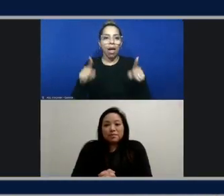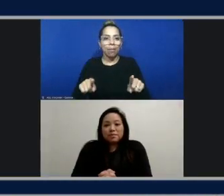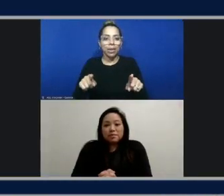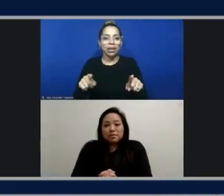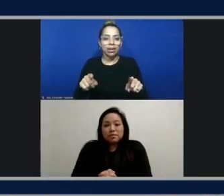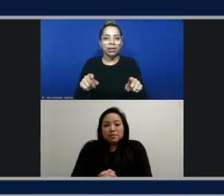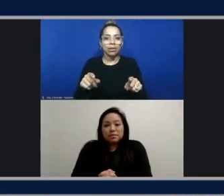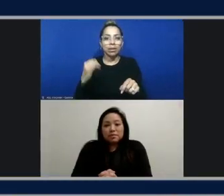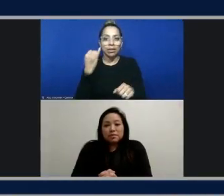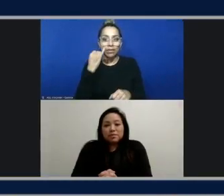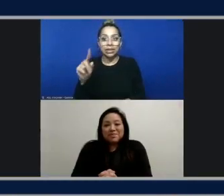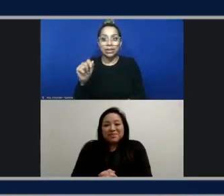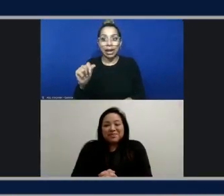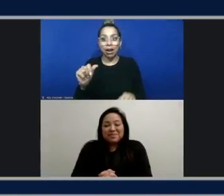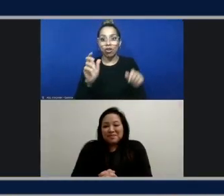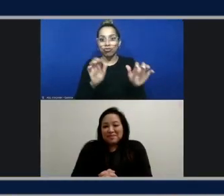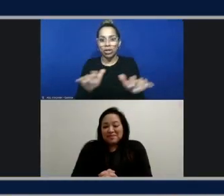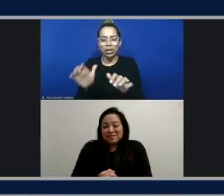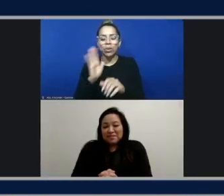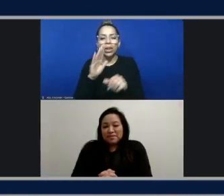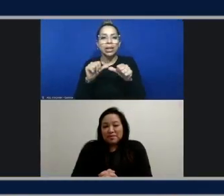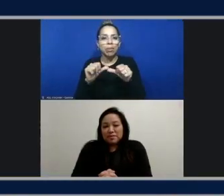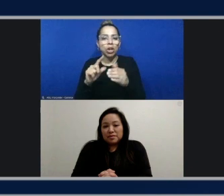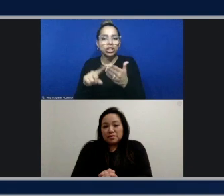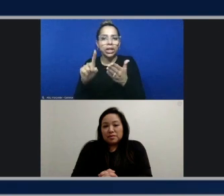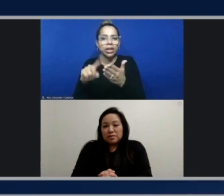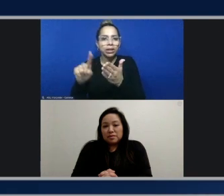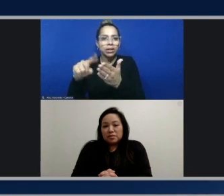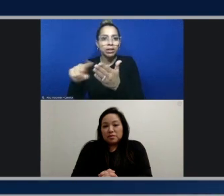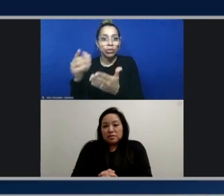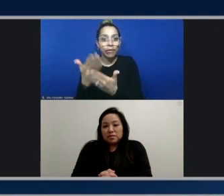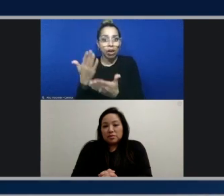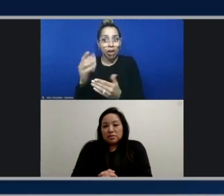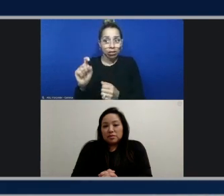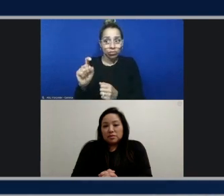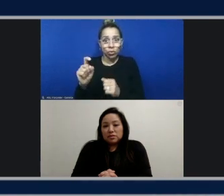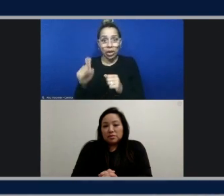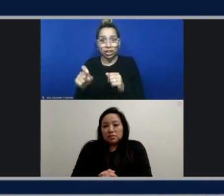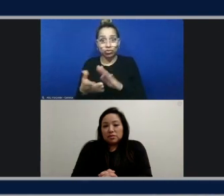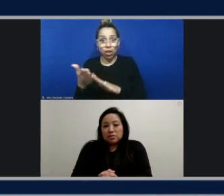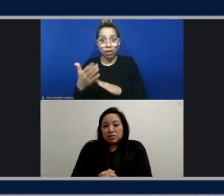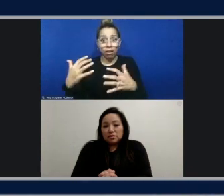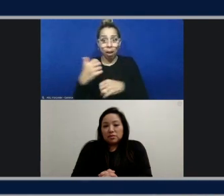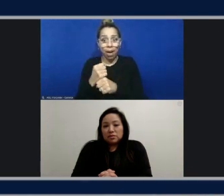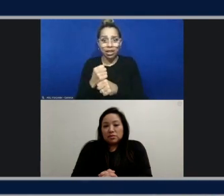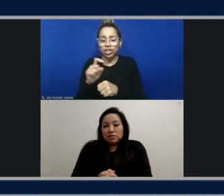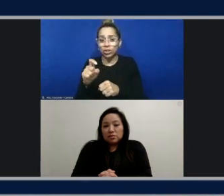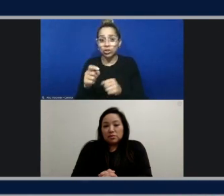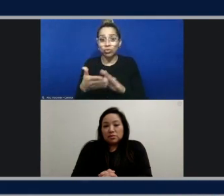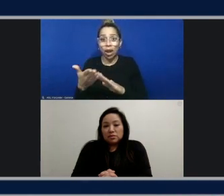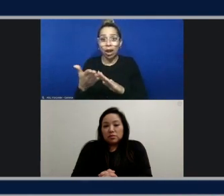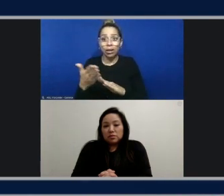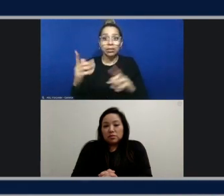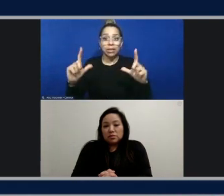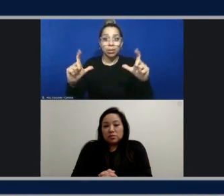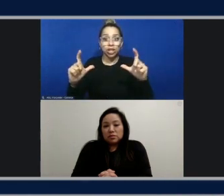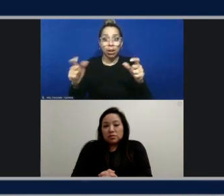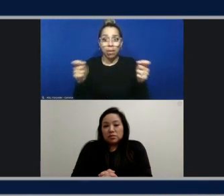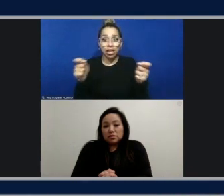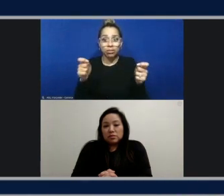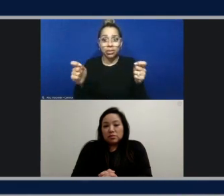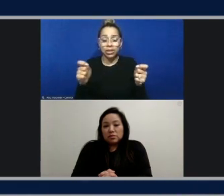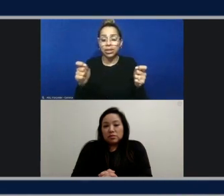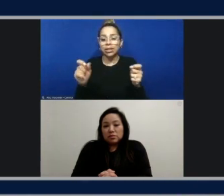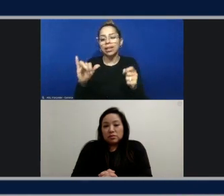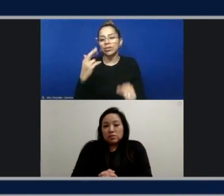it will keep on checking it continuously just to verify, do I need to run the compaction on this? Do I need to run the snapshot management on this or not? And that's the